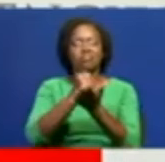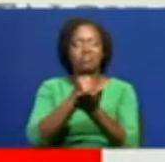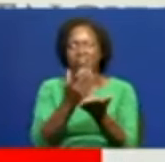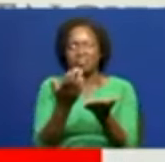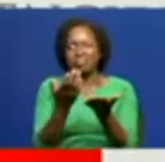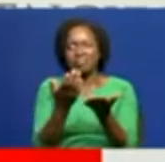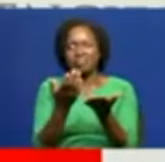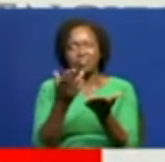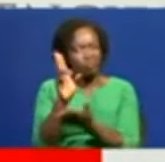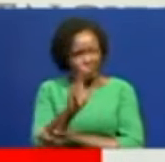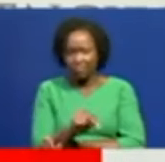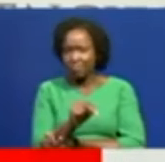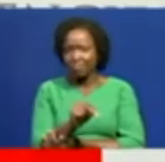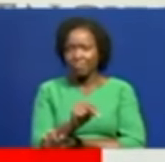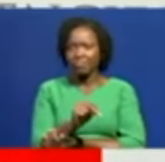No.